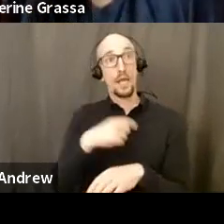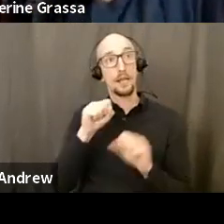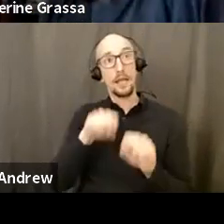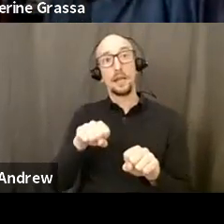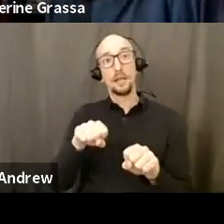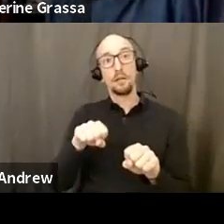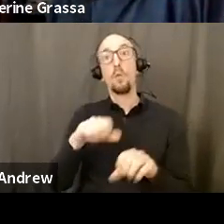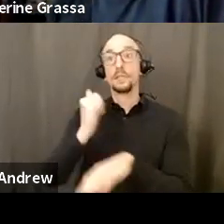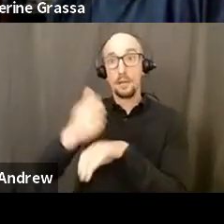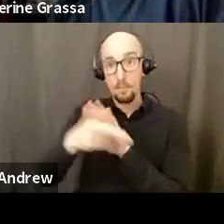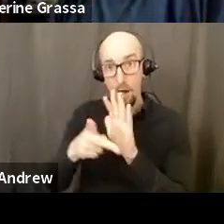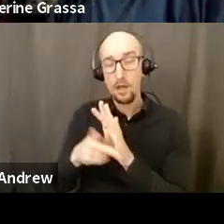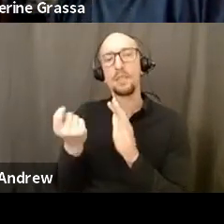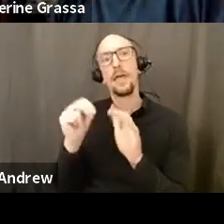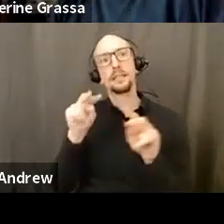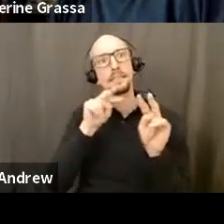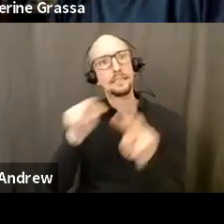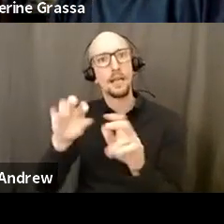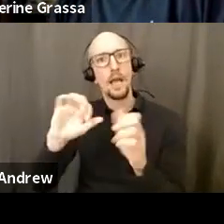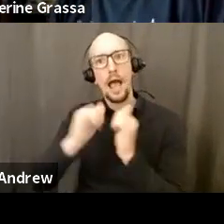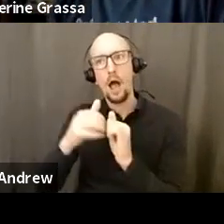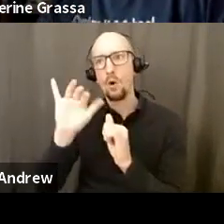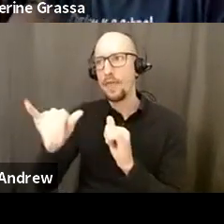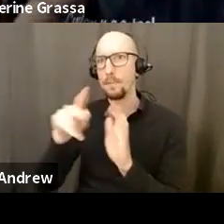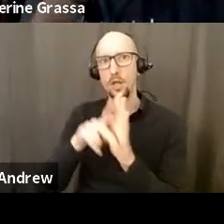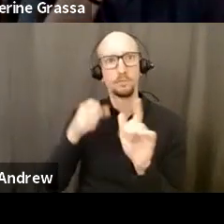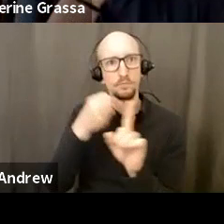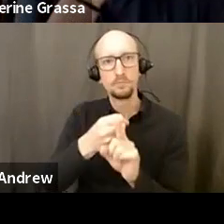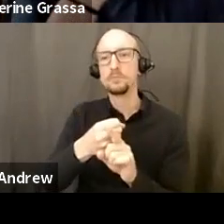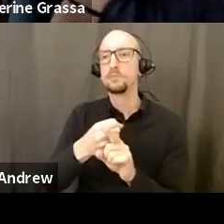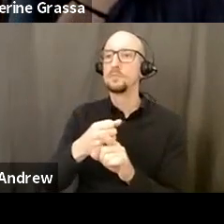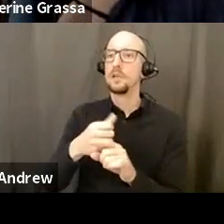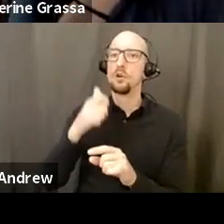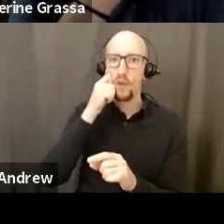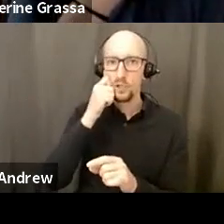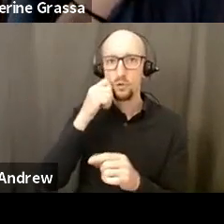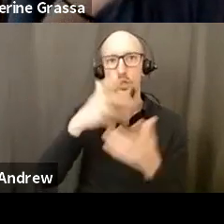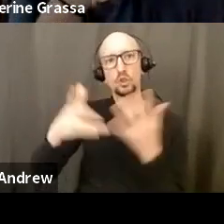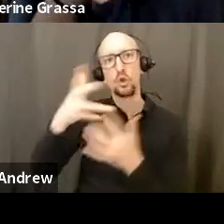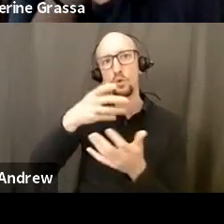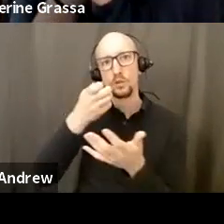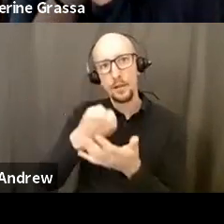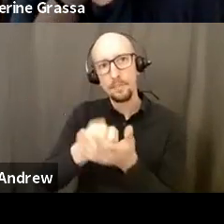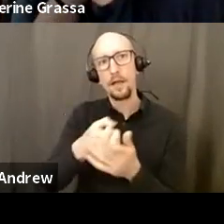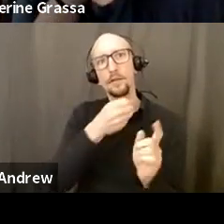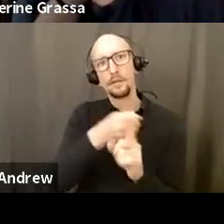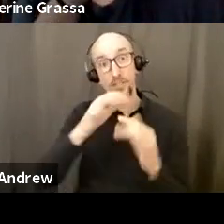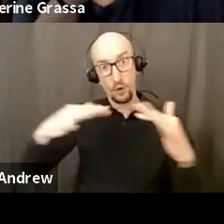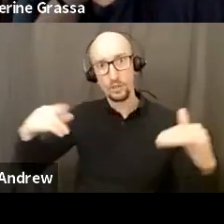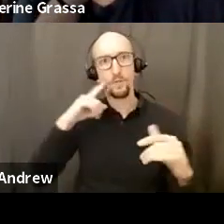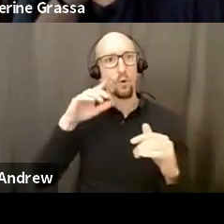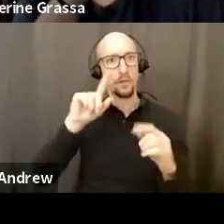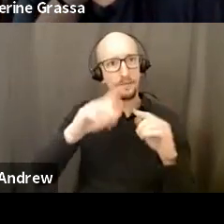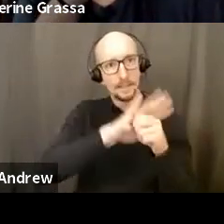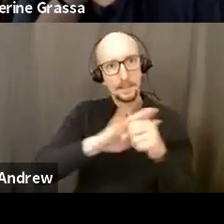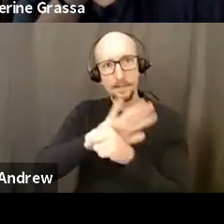racial, socioeconomic, and neighborhood diversity of our schools. We can ensure that rigor is being met, and